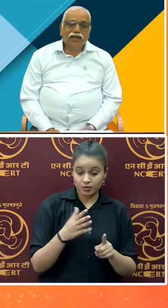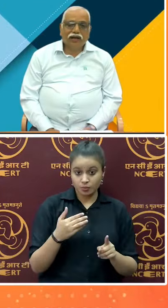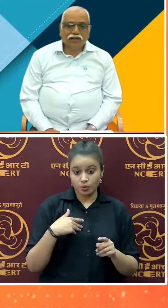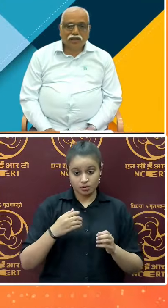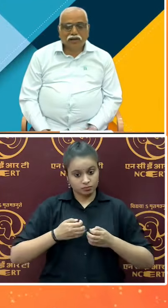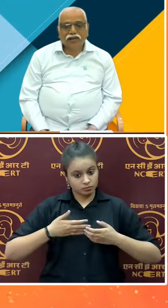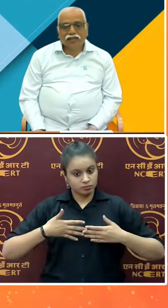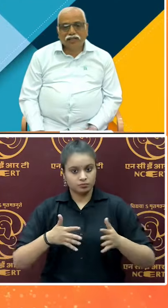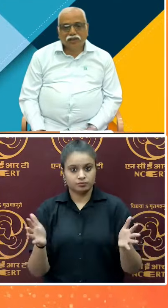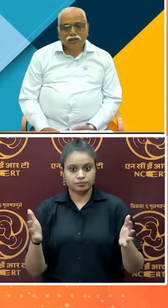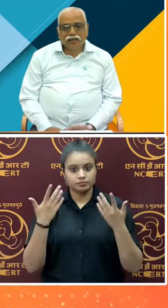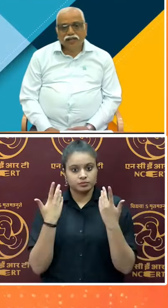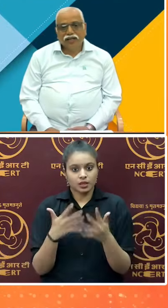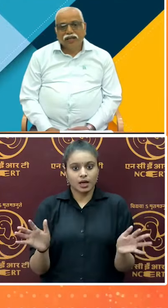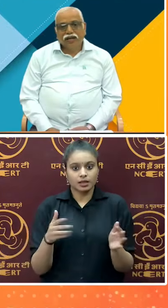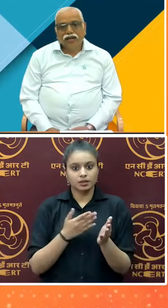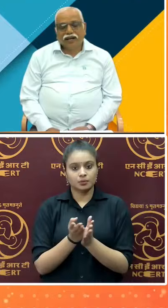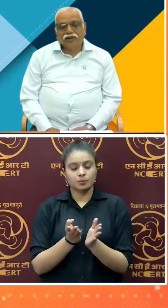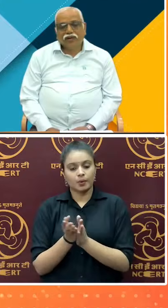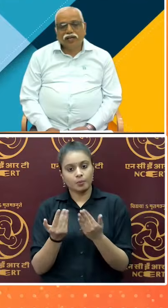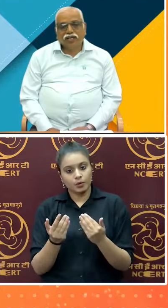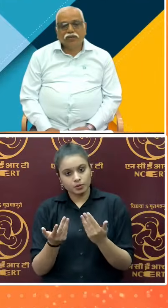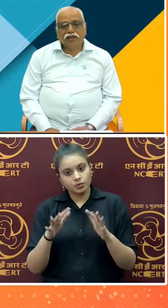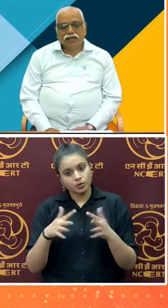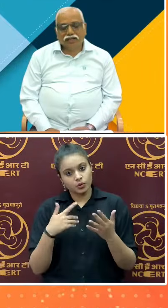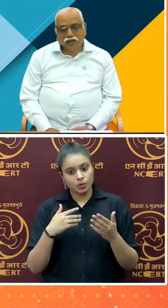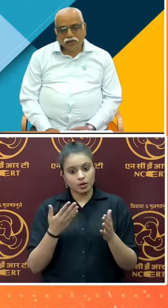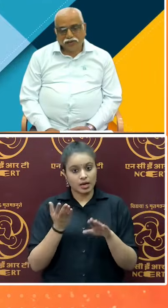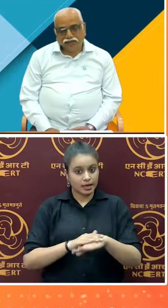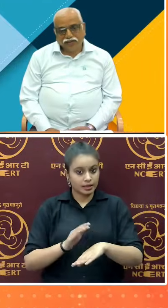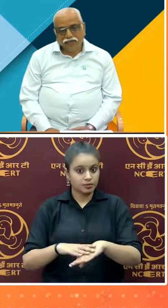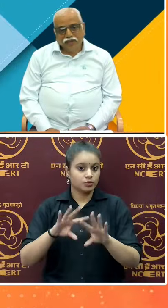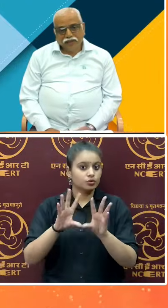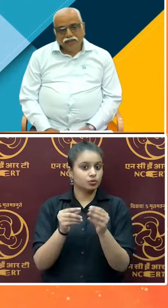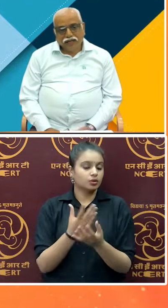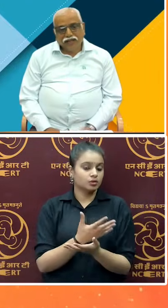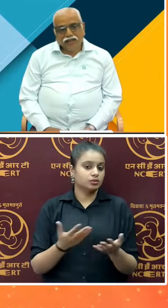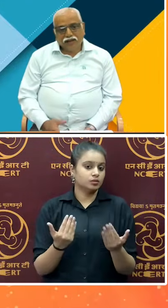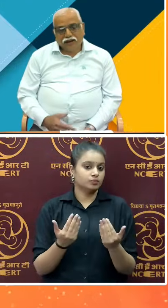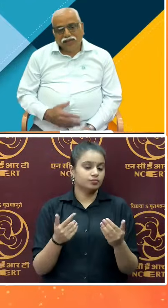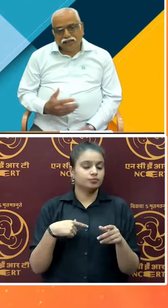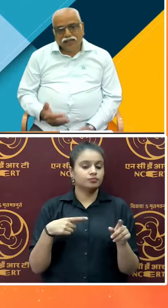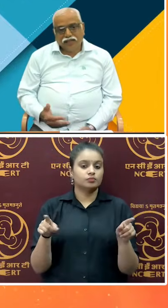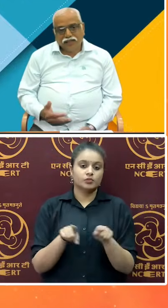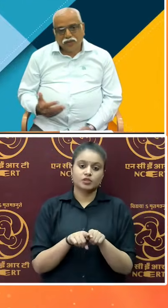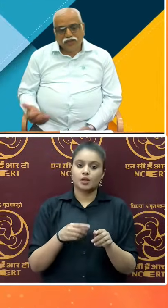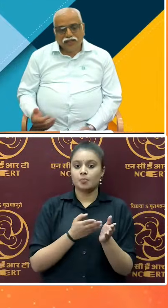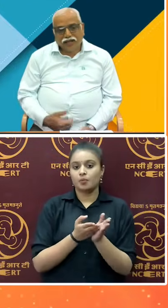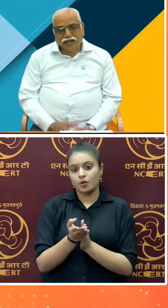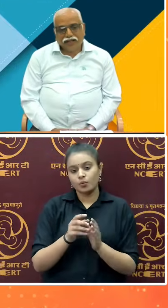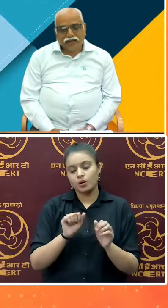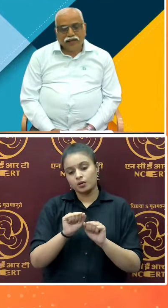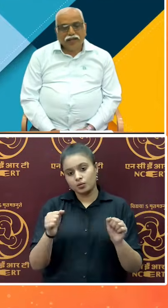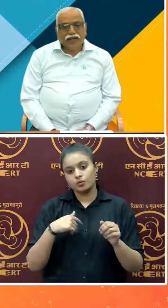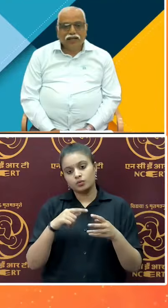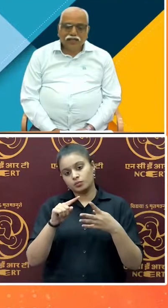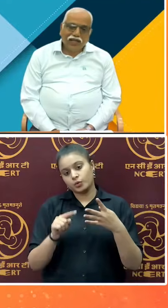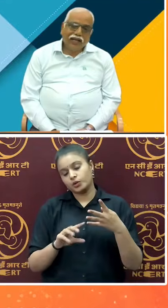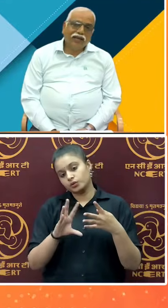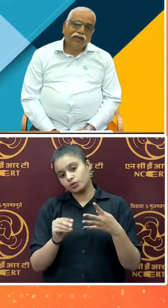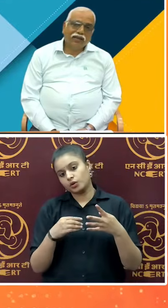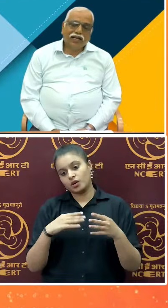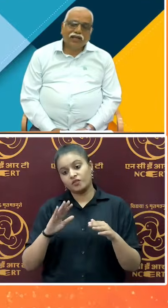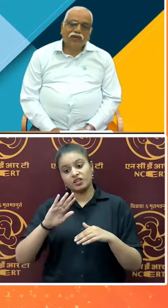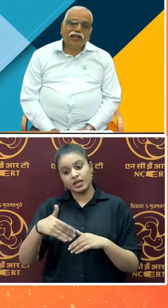to very hazardous situation and try to experience all those things. So like this is those things that are there. The